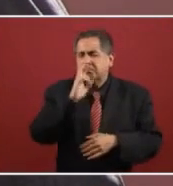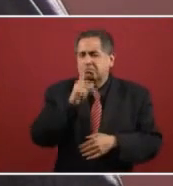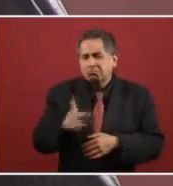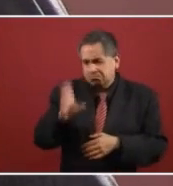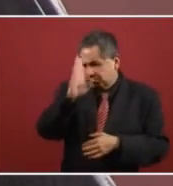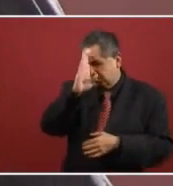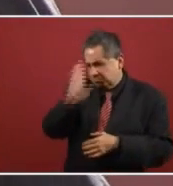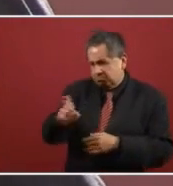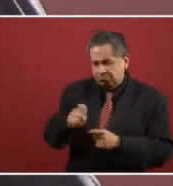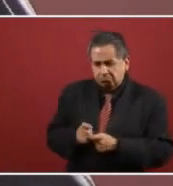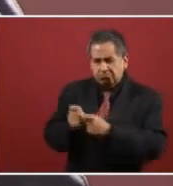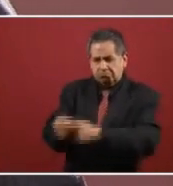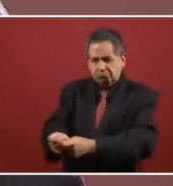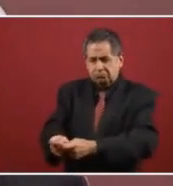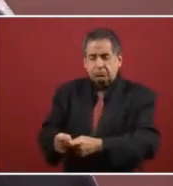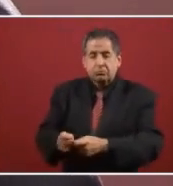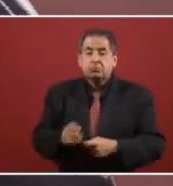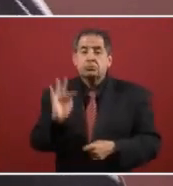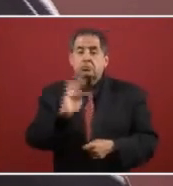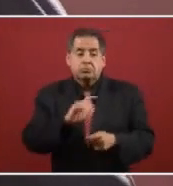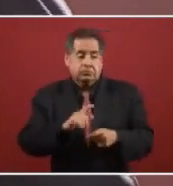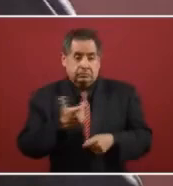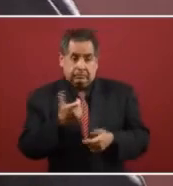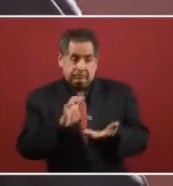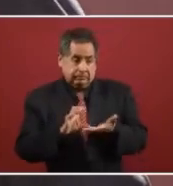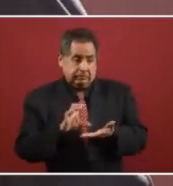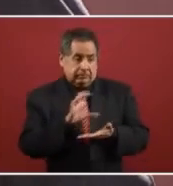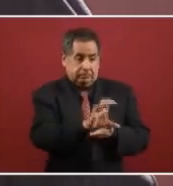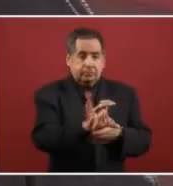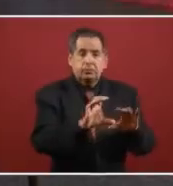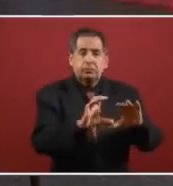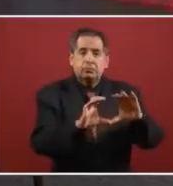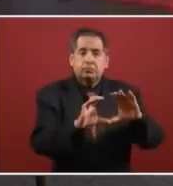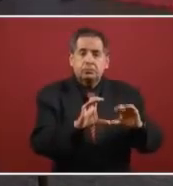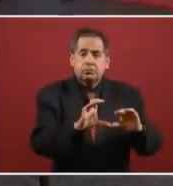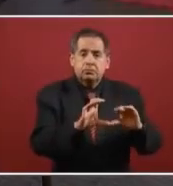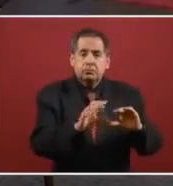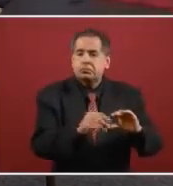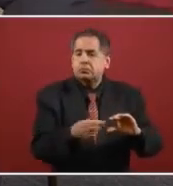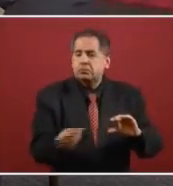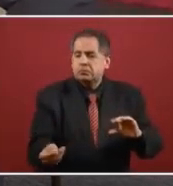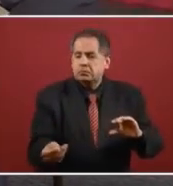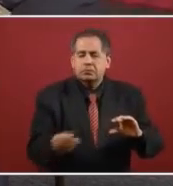intermediaries, because we don't get it.